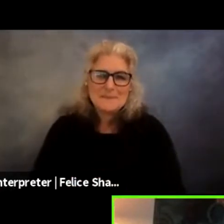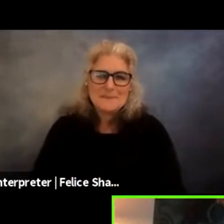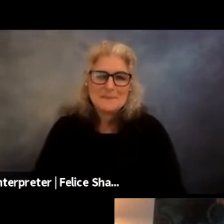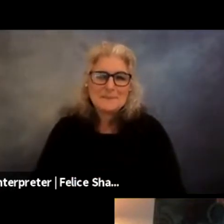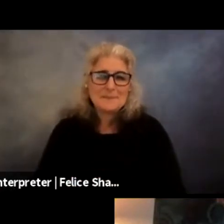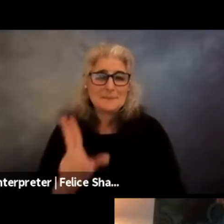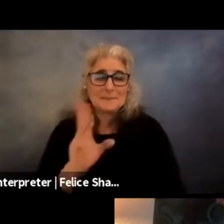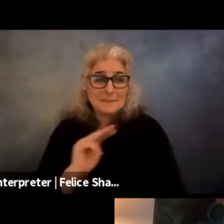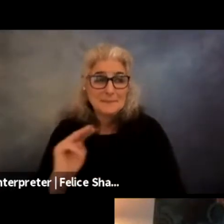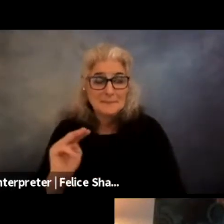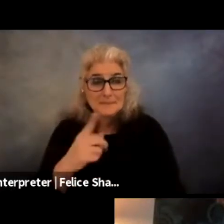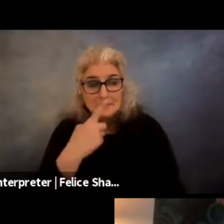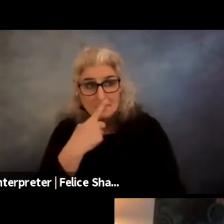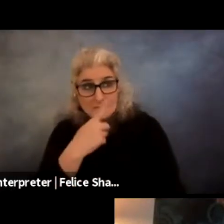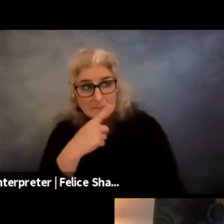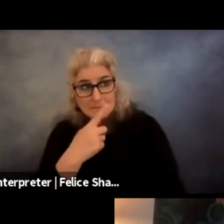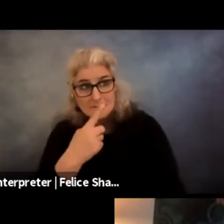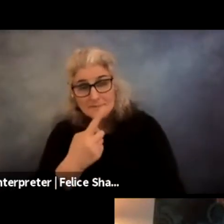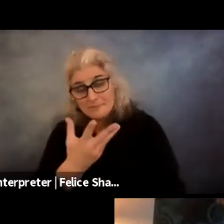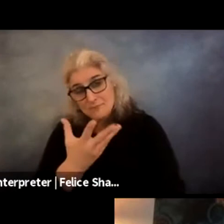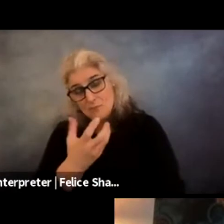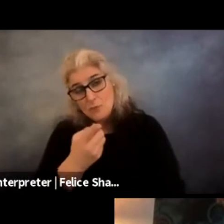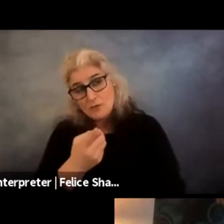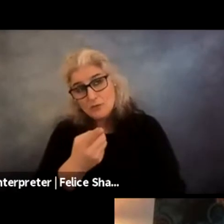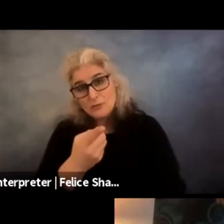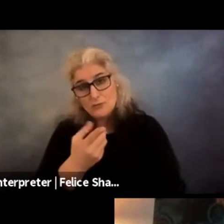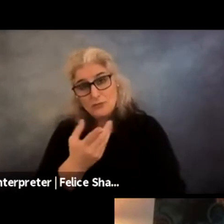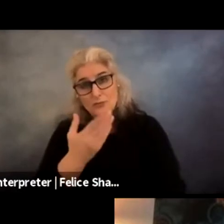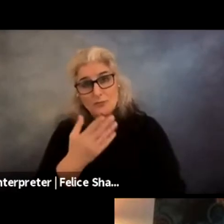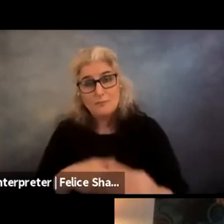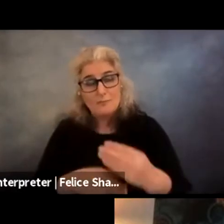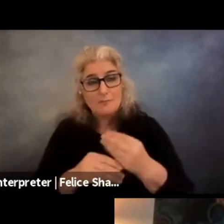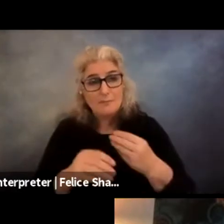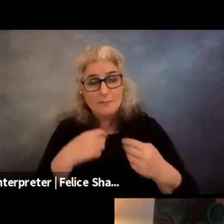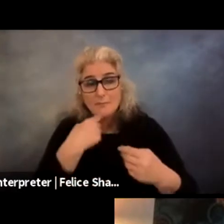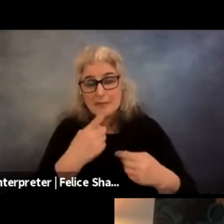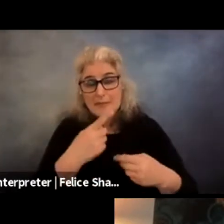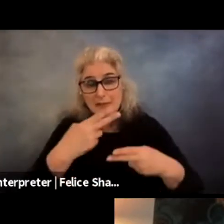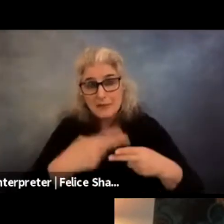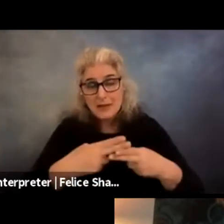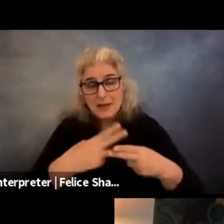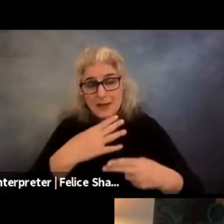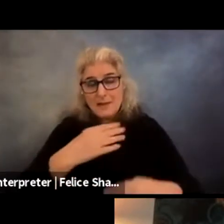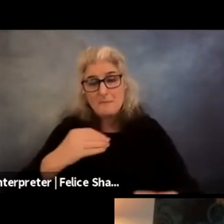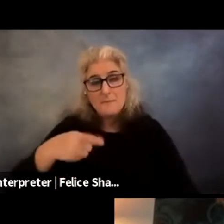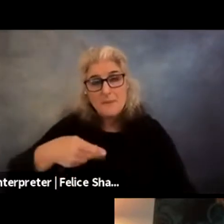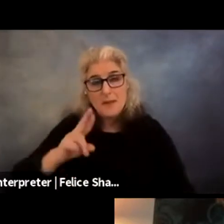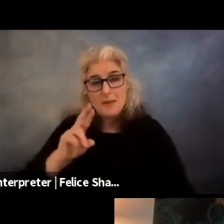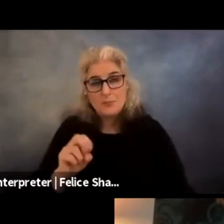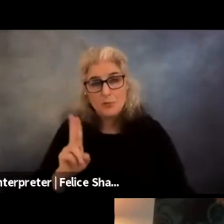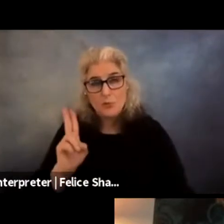Would you like to just say your name and your pronouns and give